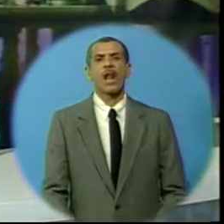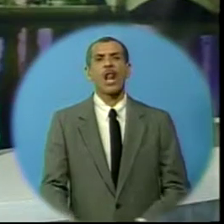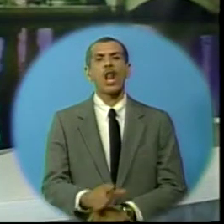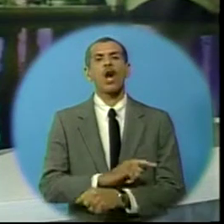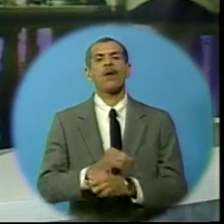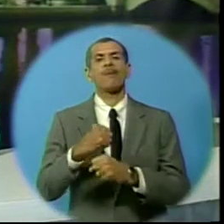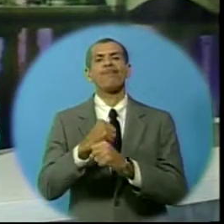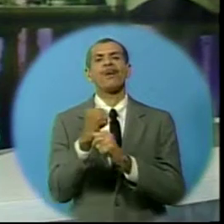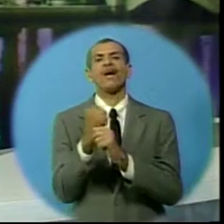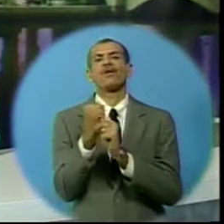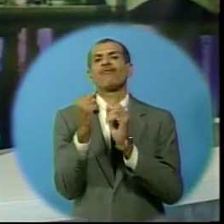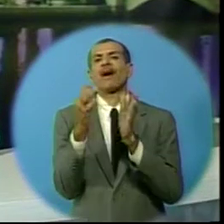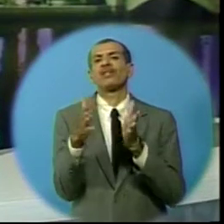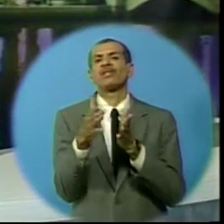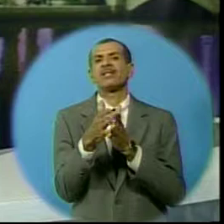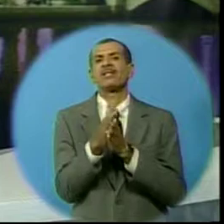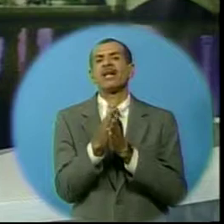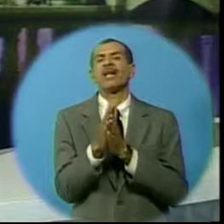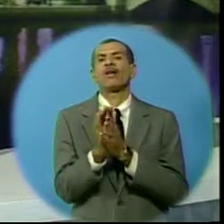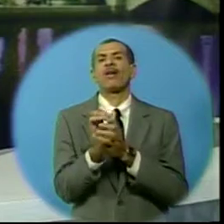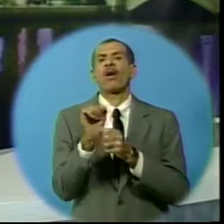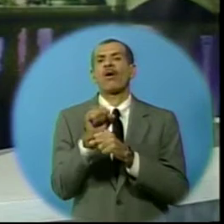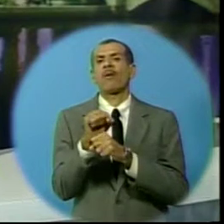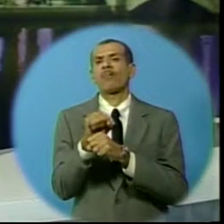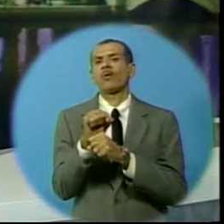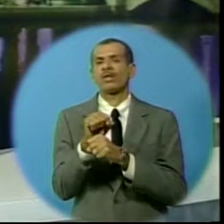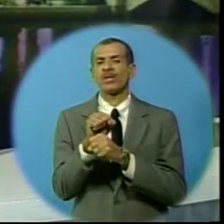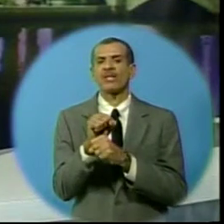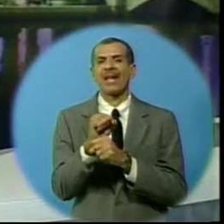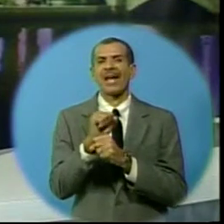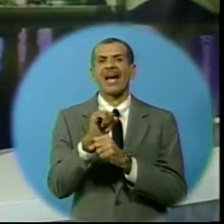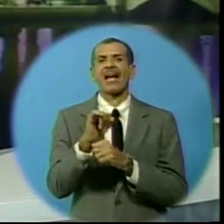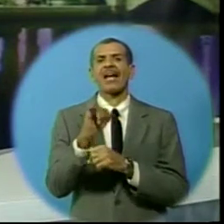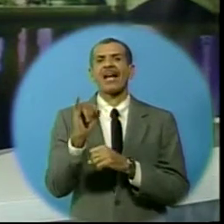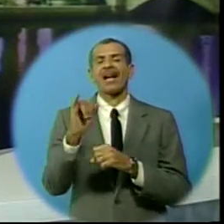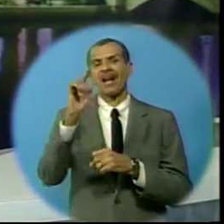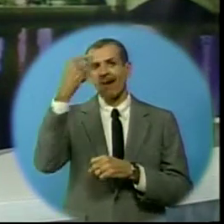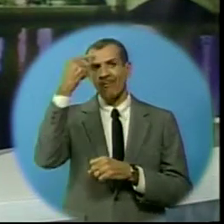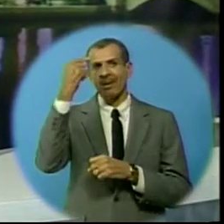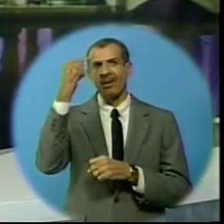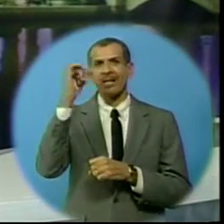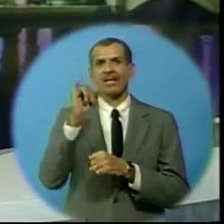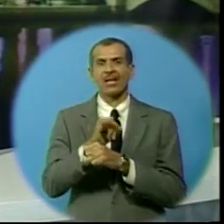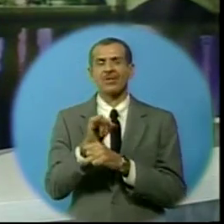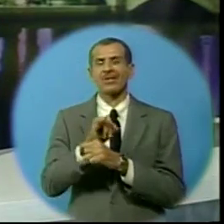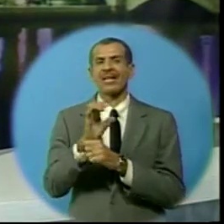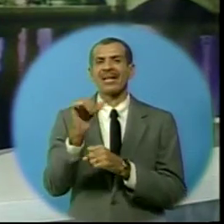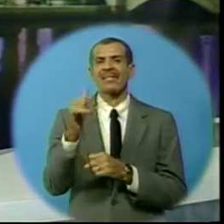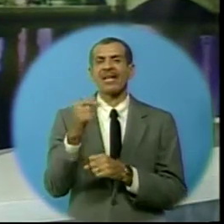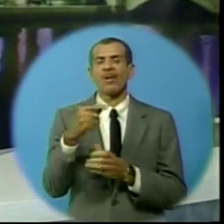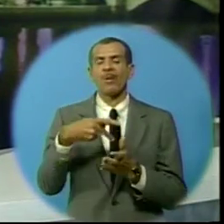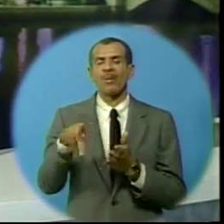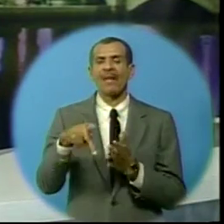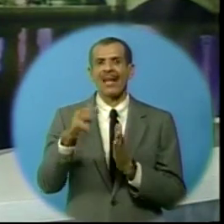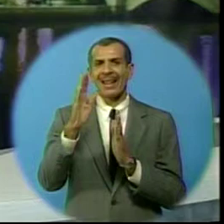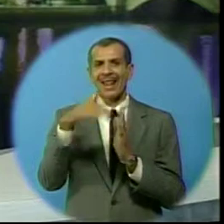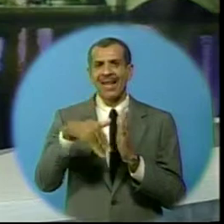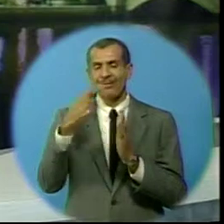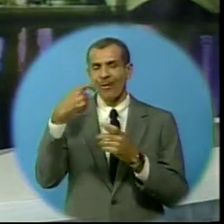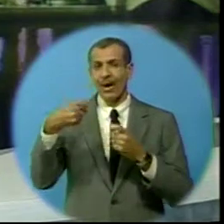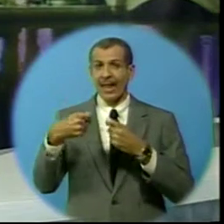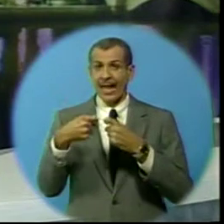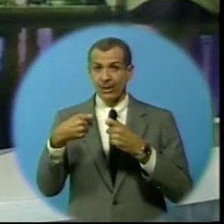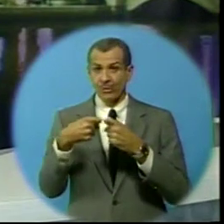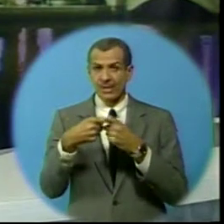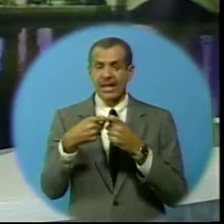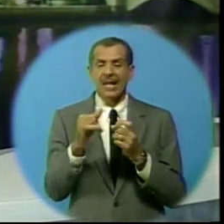Local manufacturers running their operations from government industrial estates could soon pay less for electricity. It's an